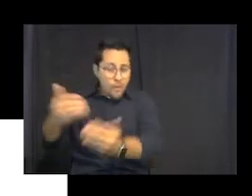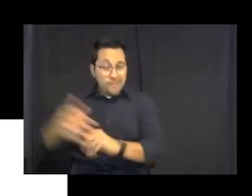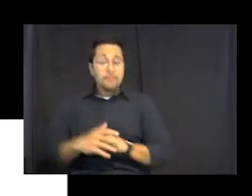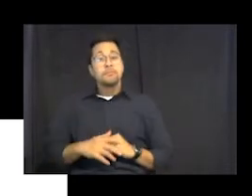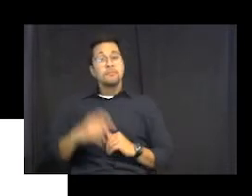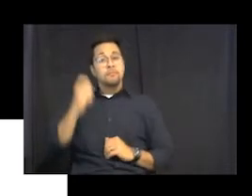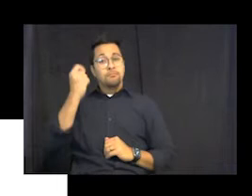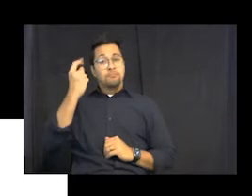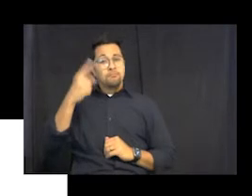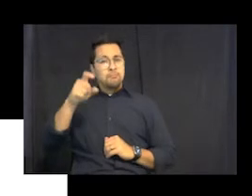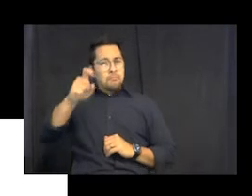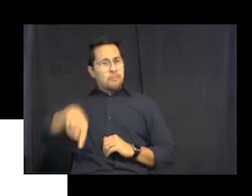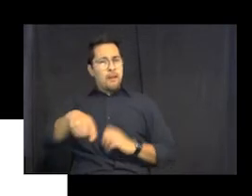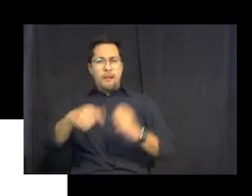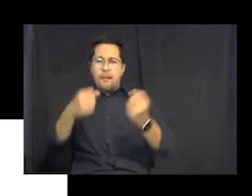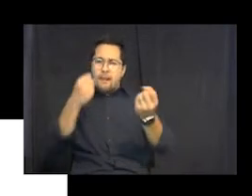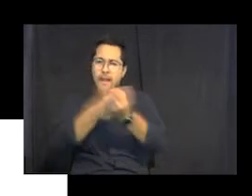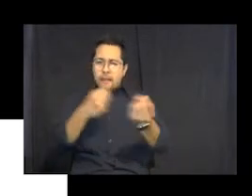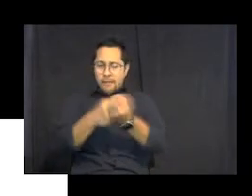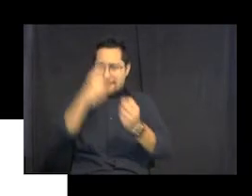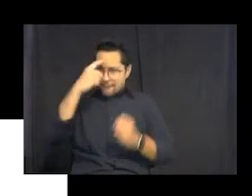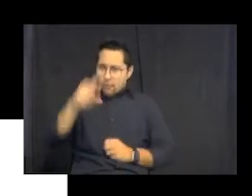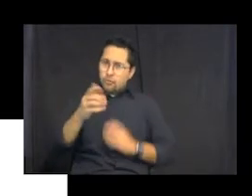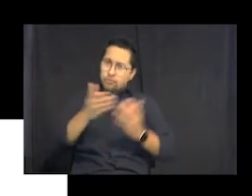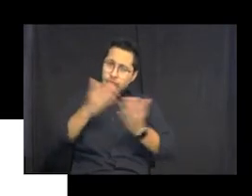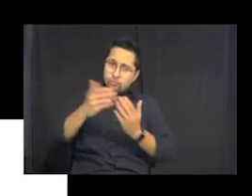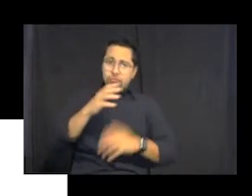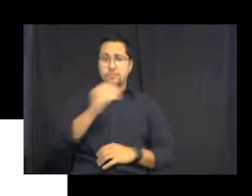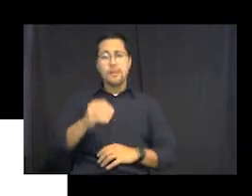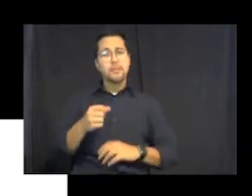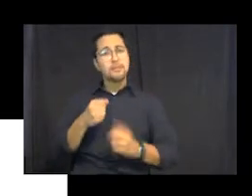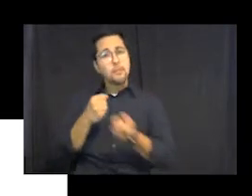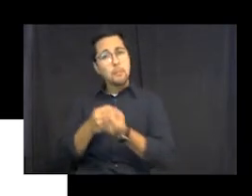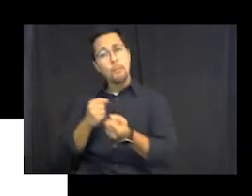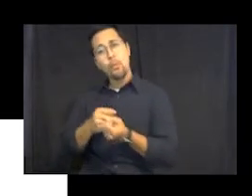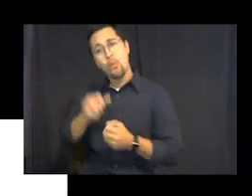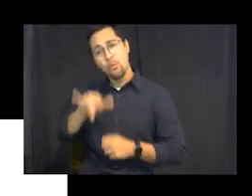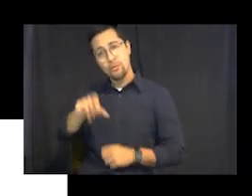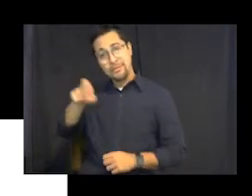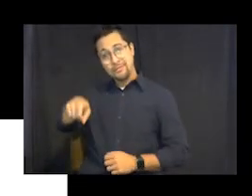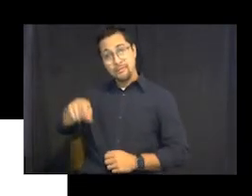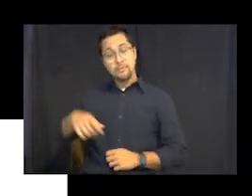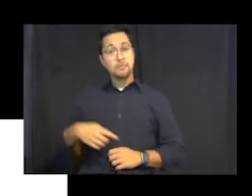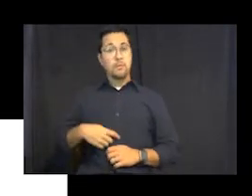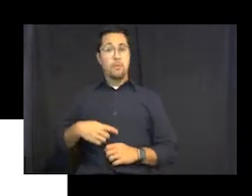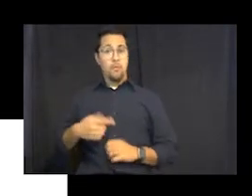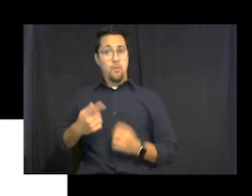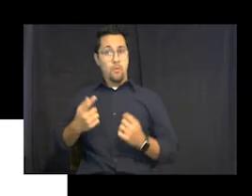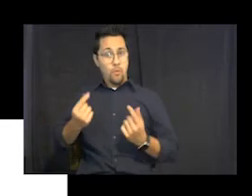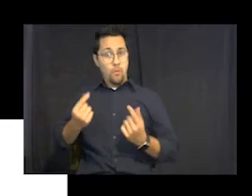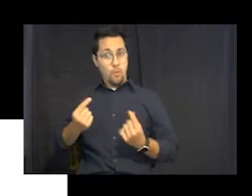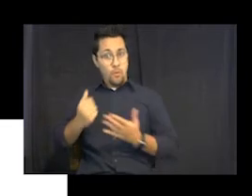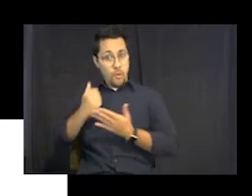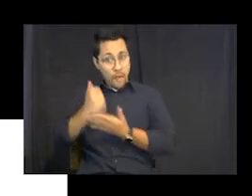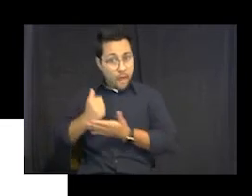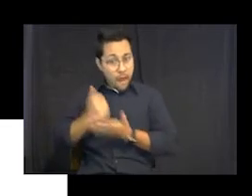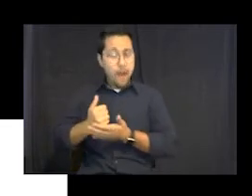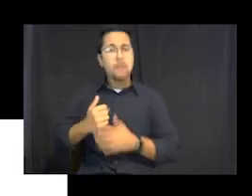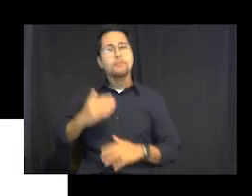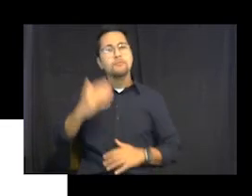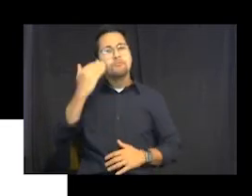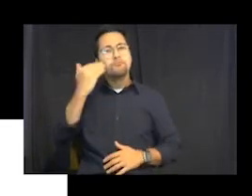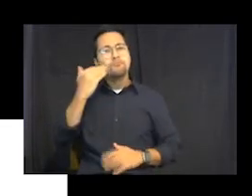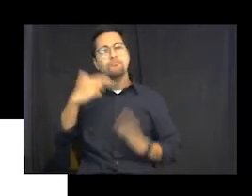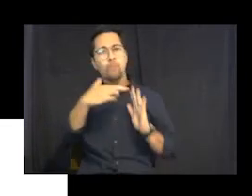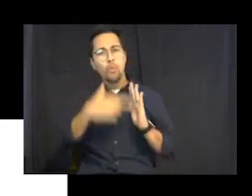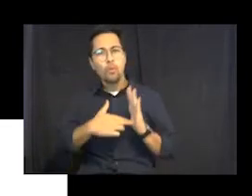You must advocate for the services and supports that you need. And something that is going to help you do that is knowing the rules